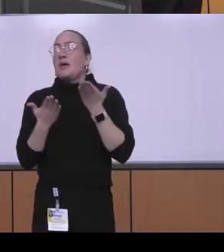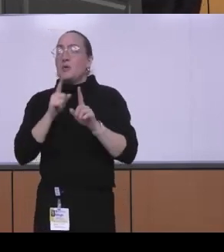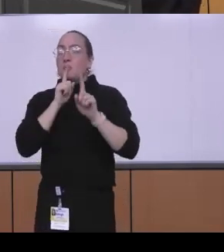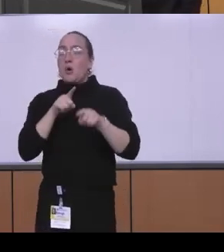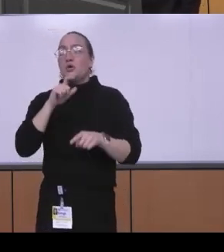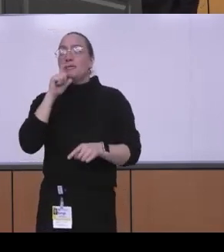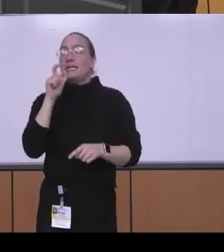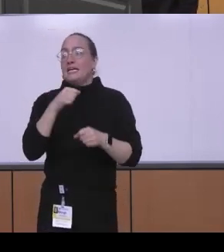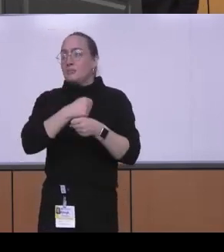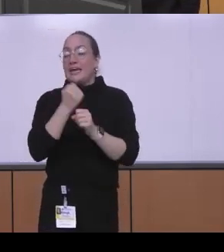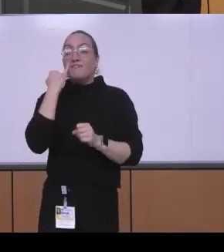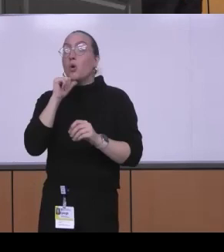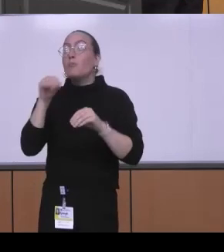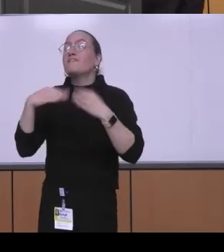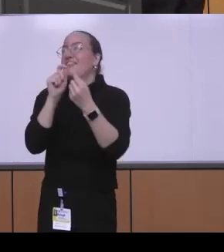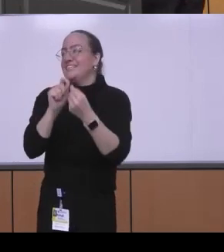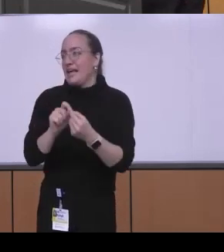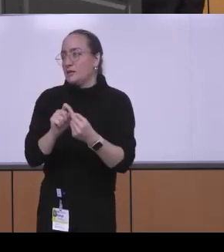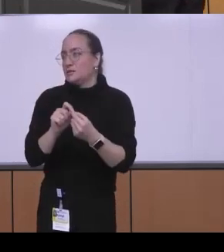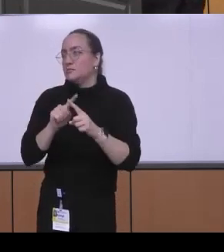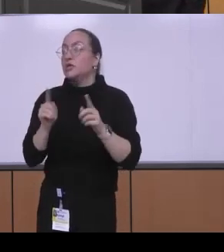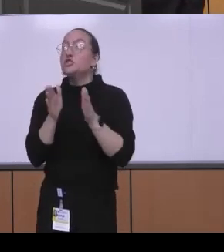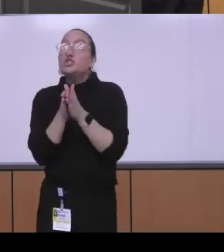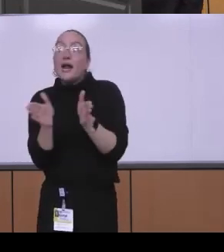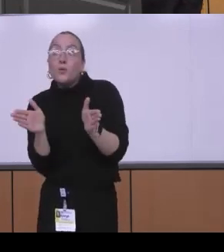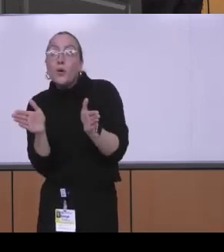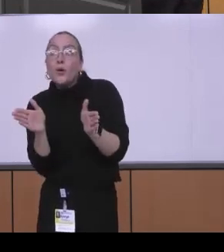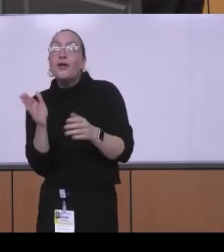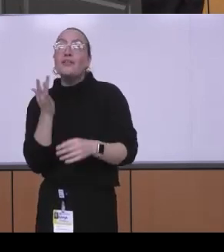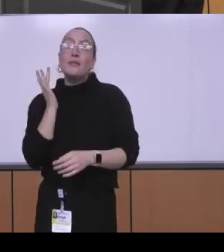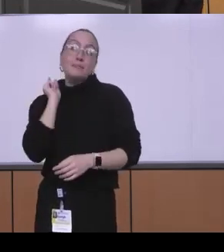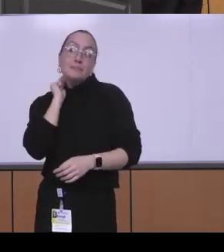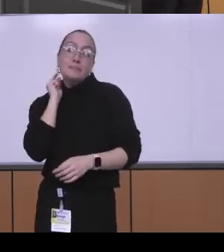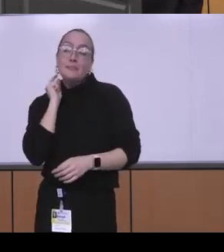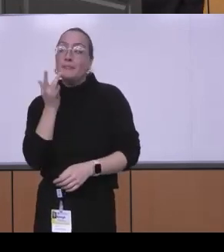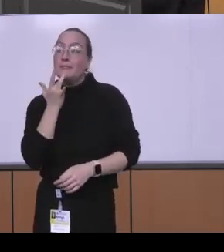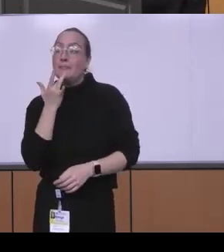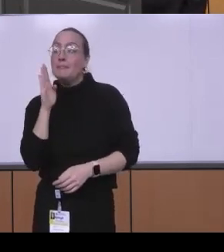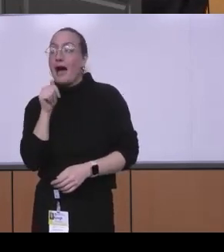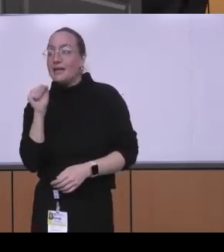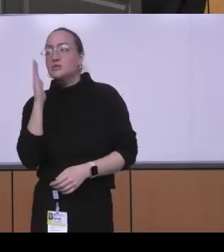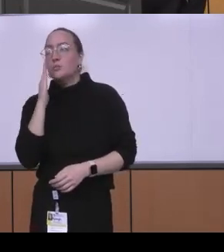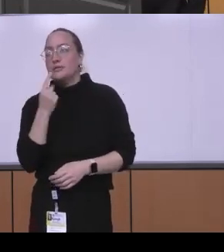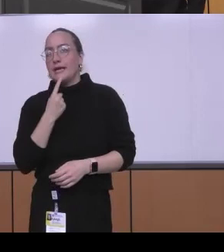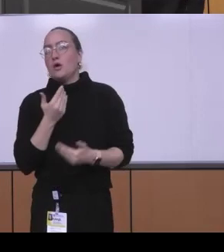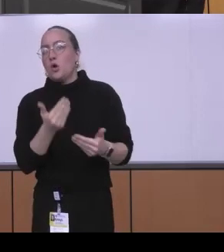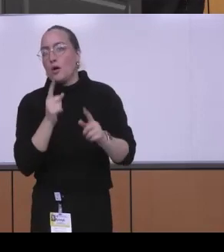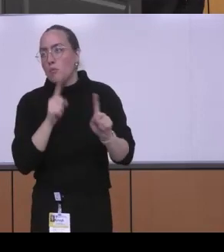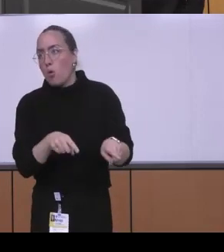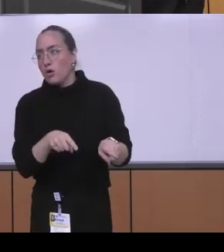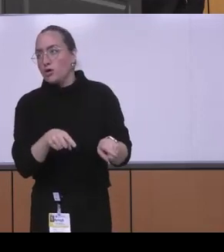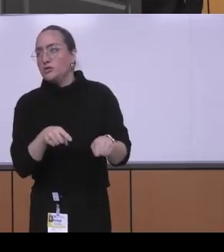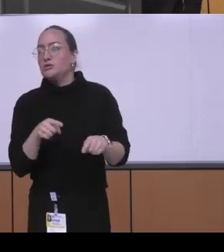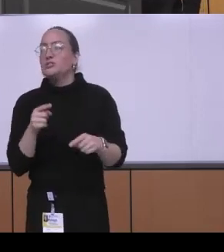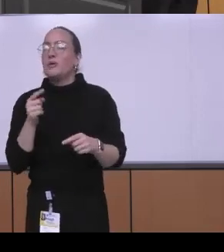But if you don't provide the details, but I think in general, the bias is towards more reporting. So if you ask them, should I report? I mean, have they ever said you don't need to report? I think that would